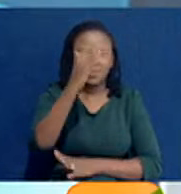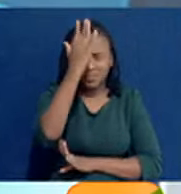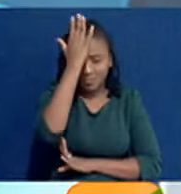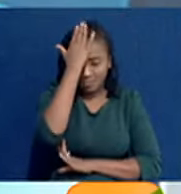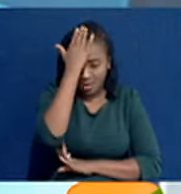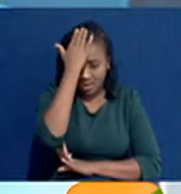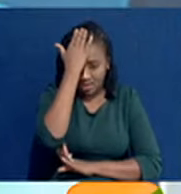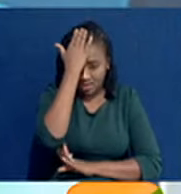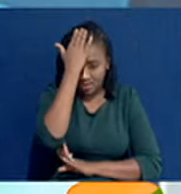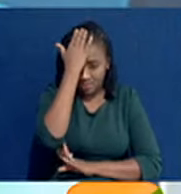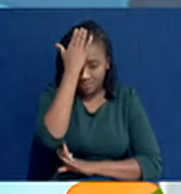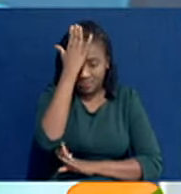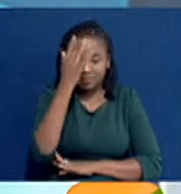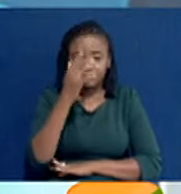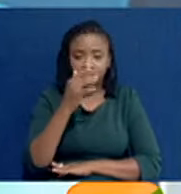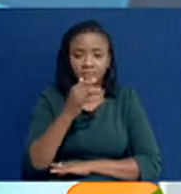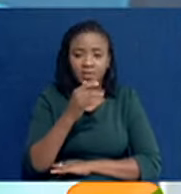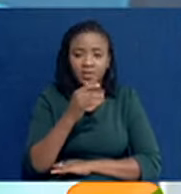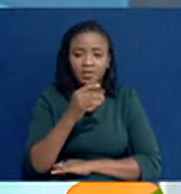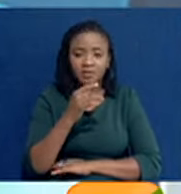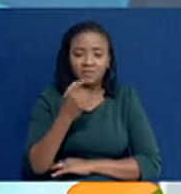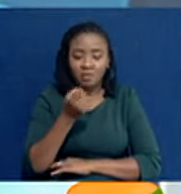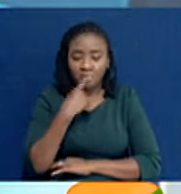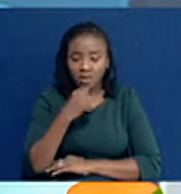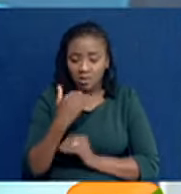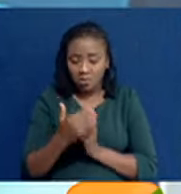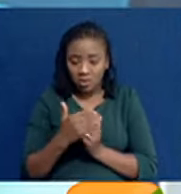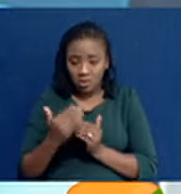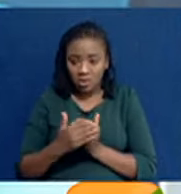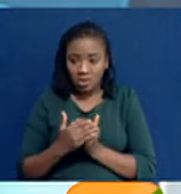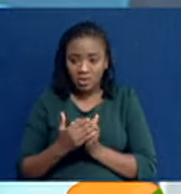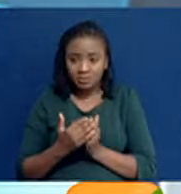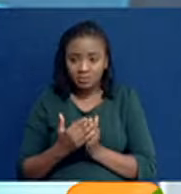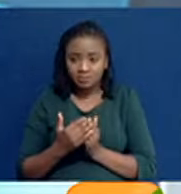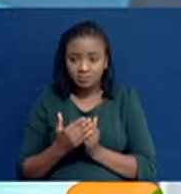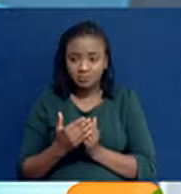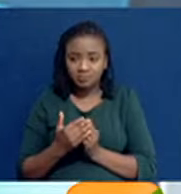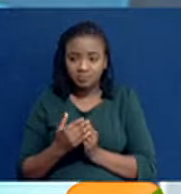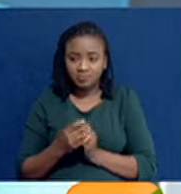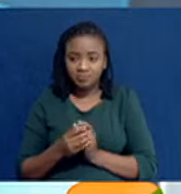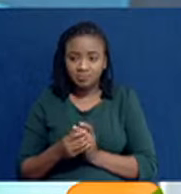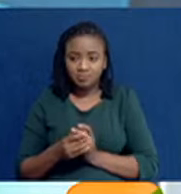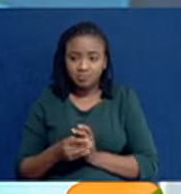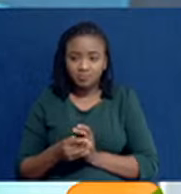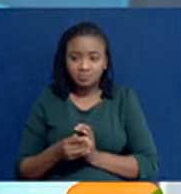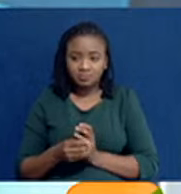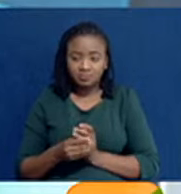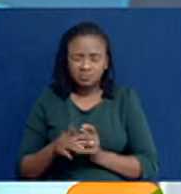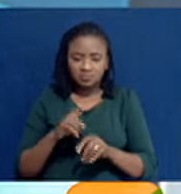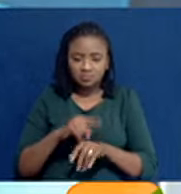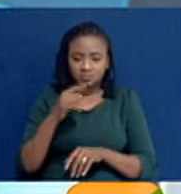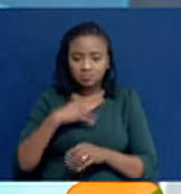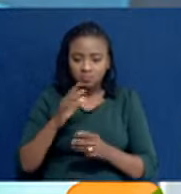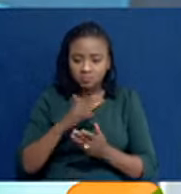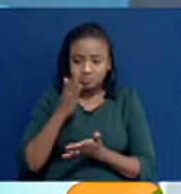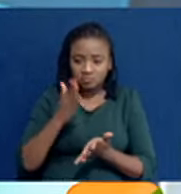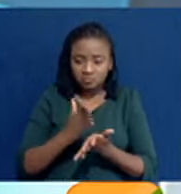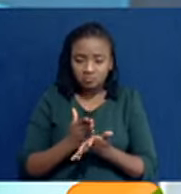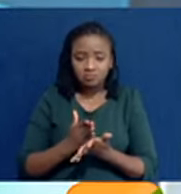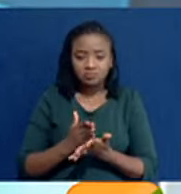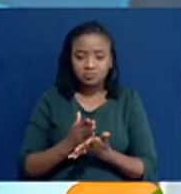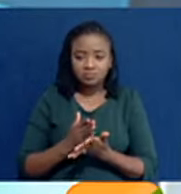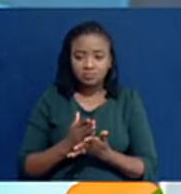for treatment. And when the tests were done and it was confirmed again that it was